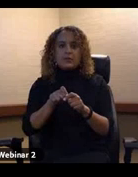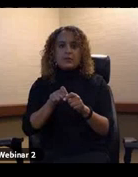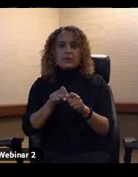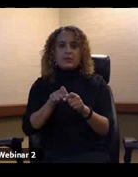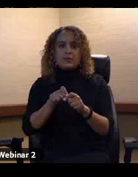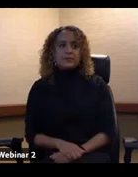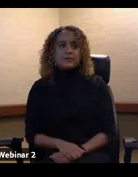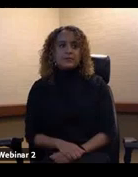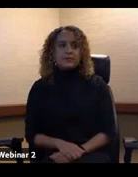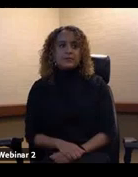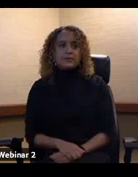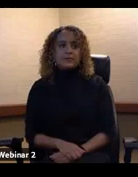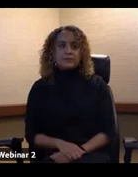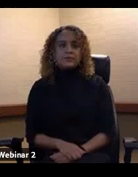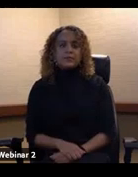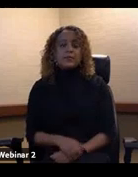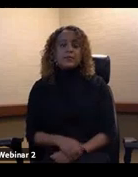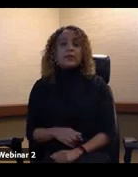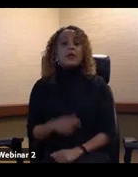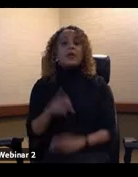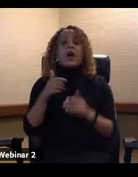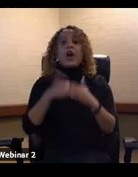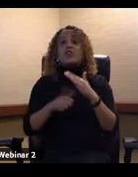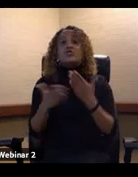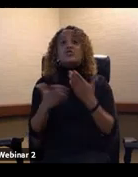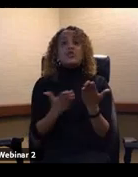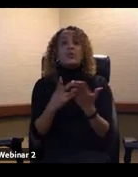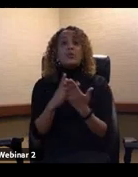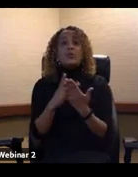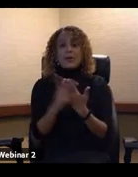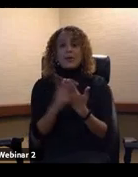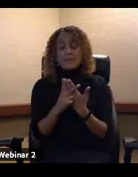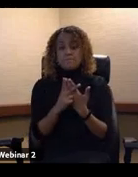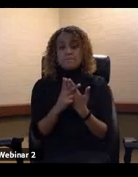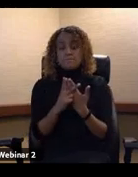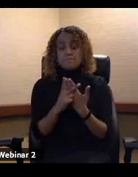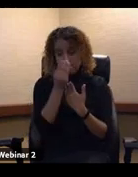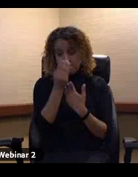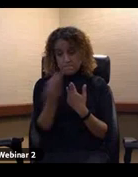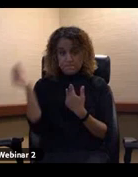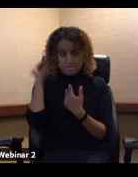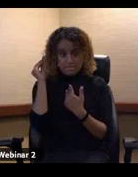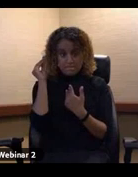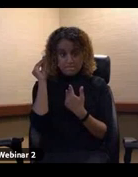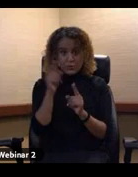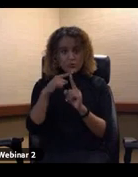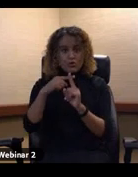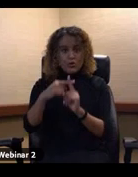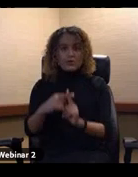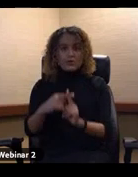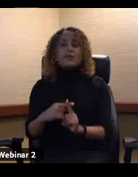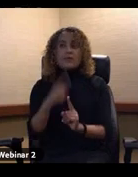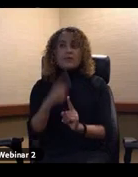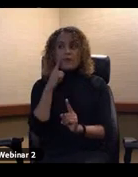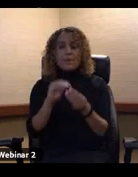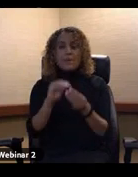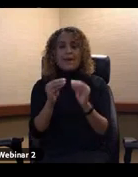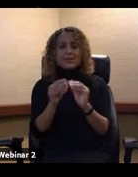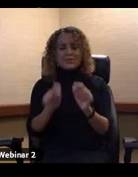eligible to apply under this program. The Underserved program, please note the Underserved program is targeted and